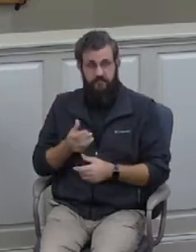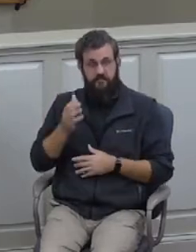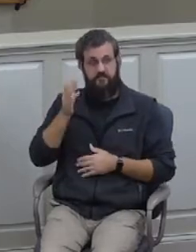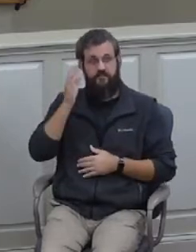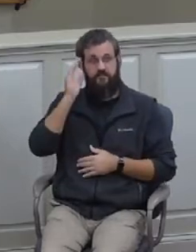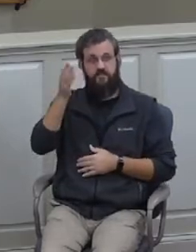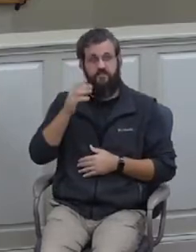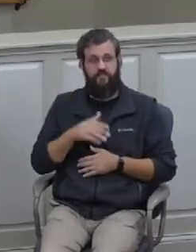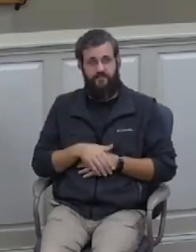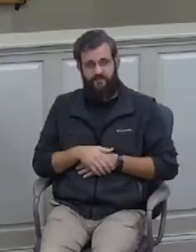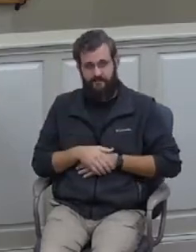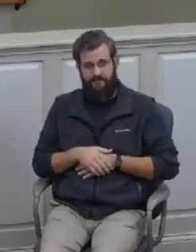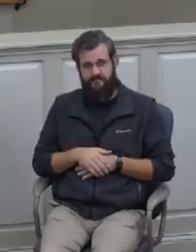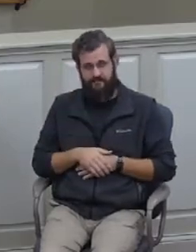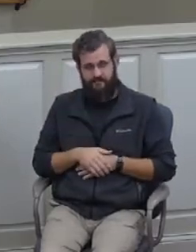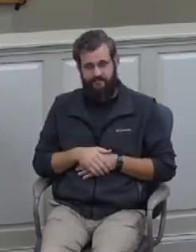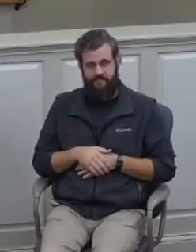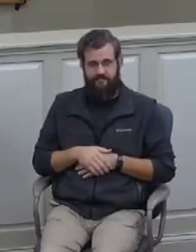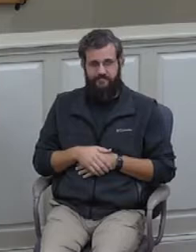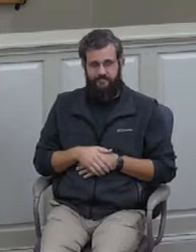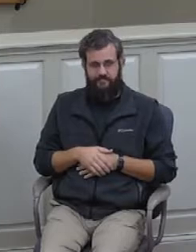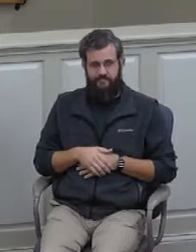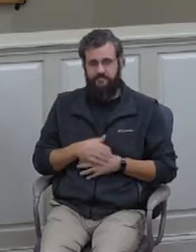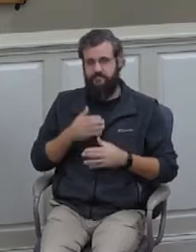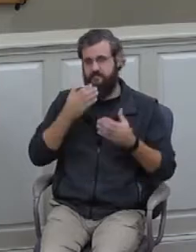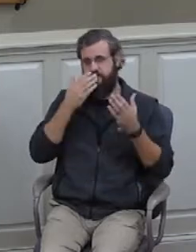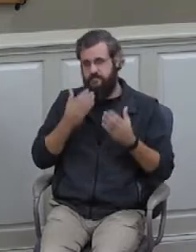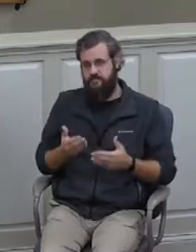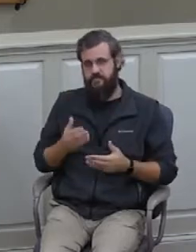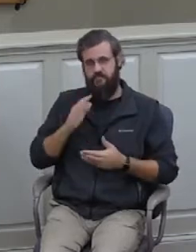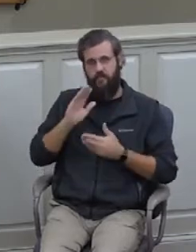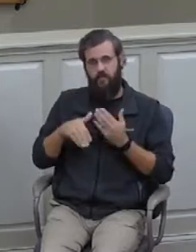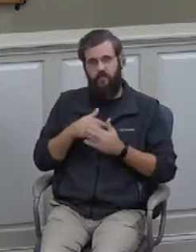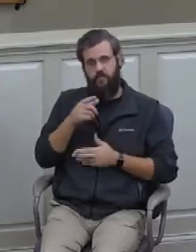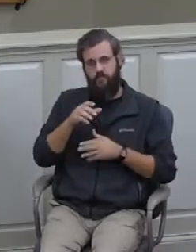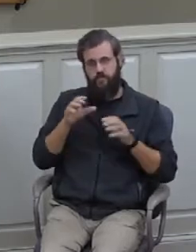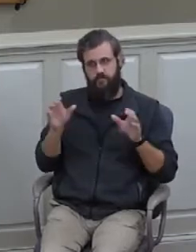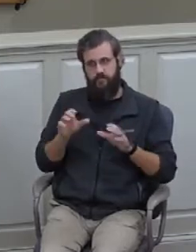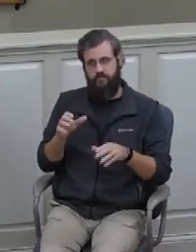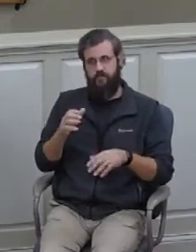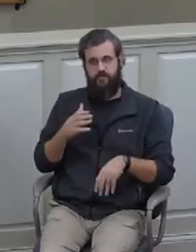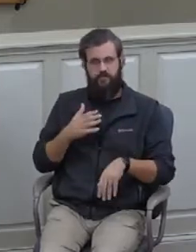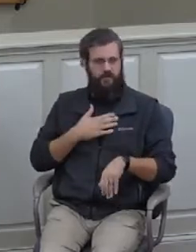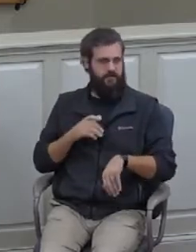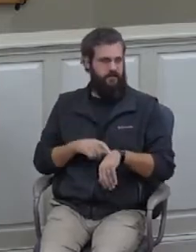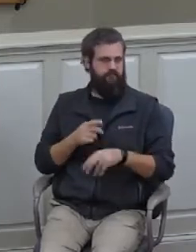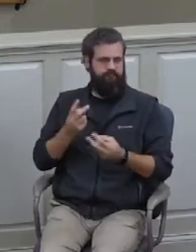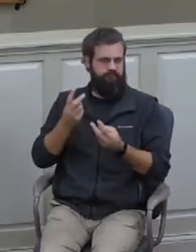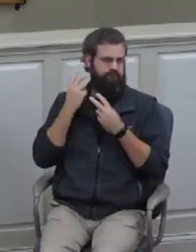But I just want to say thank you for all that you've done in my time here.